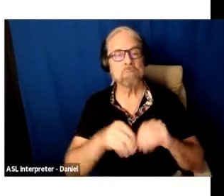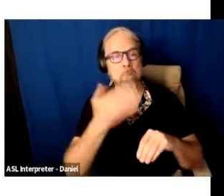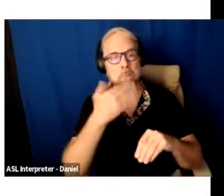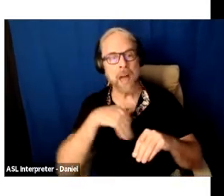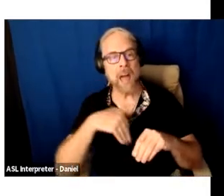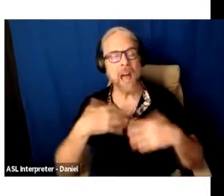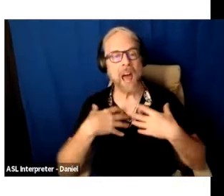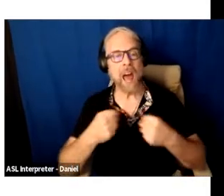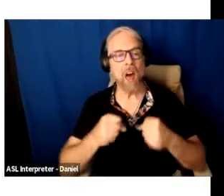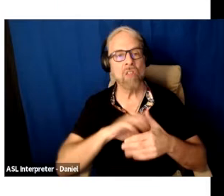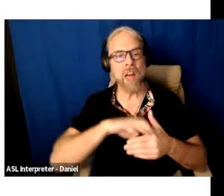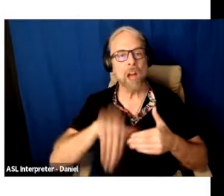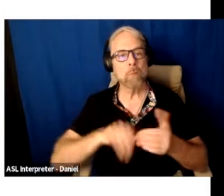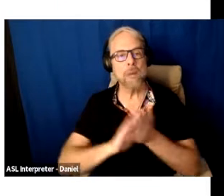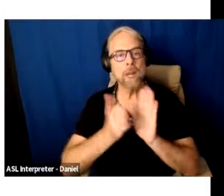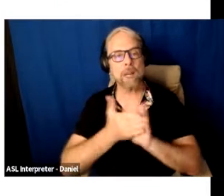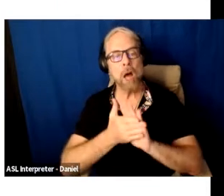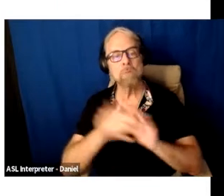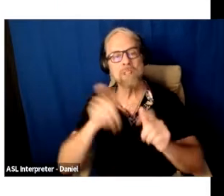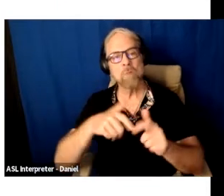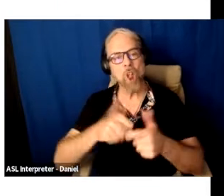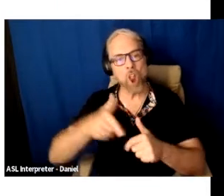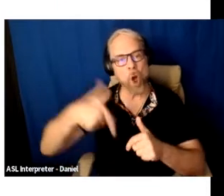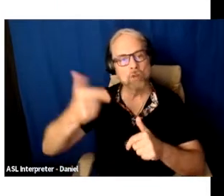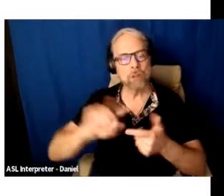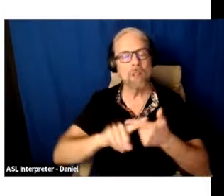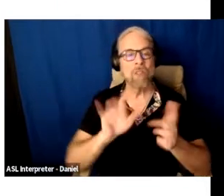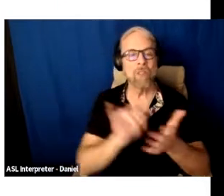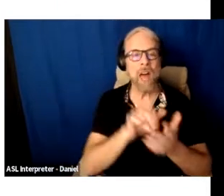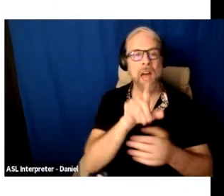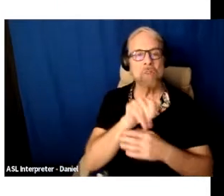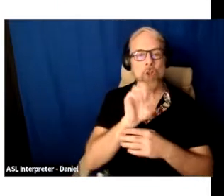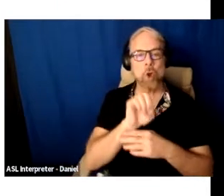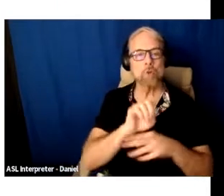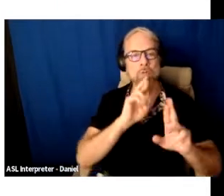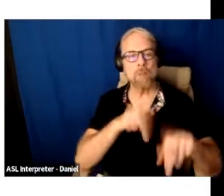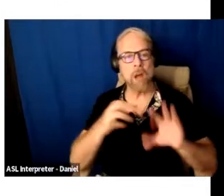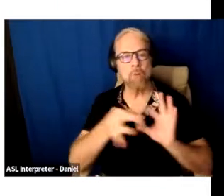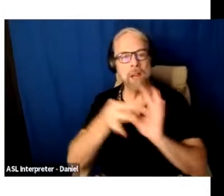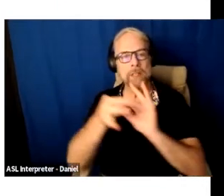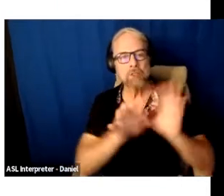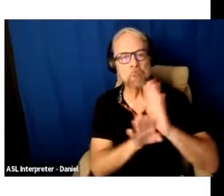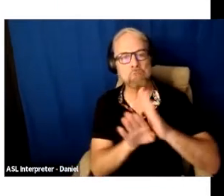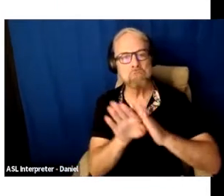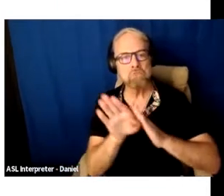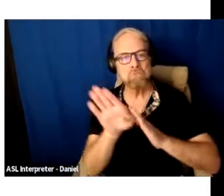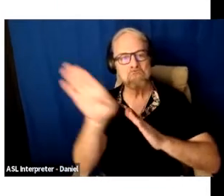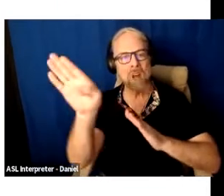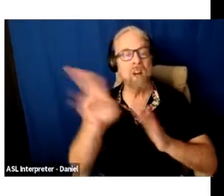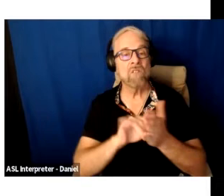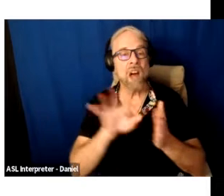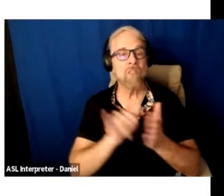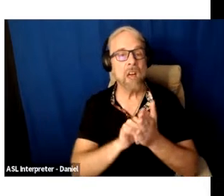also gets bigger. That's the dose-response relationship. And they found a dose-response relationship in many key